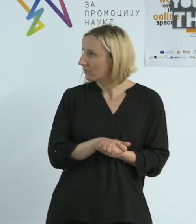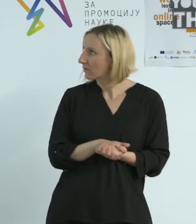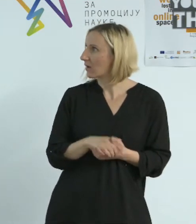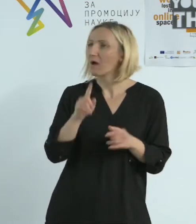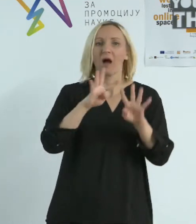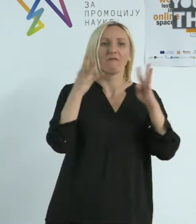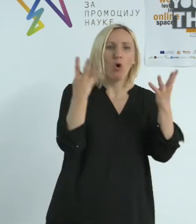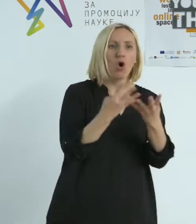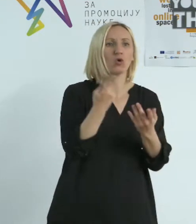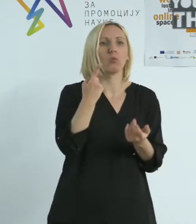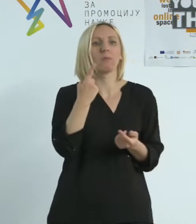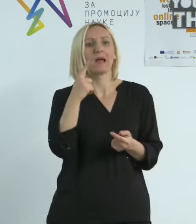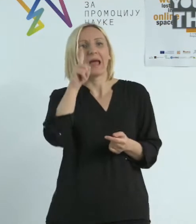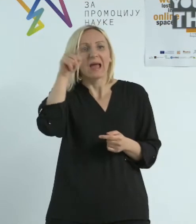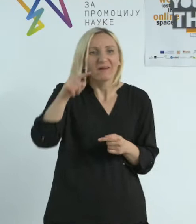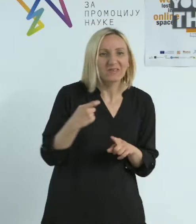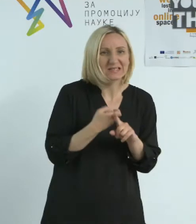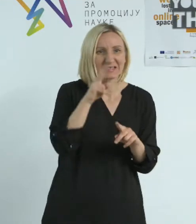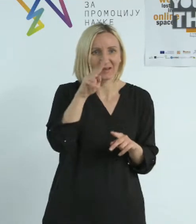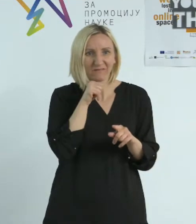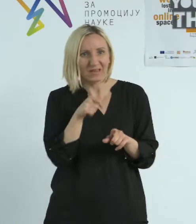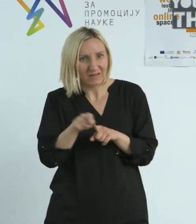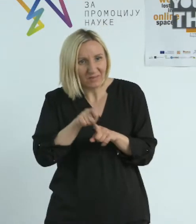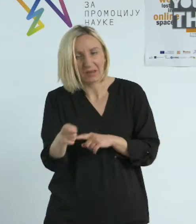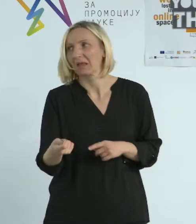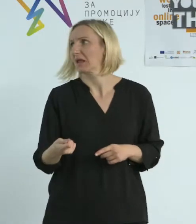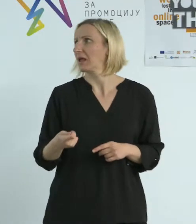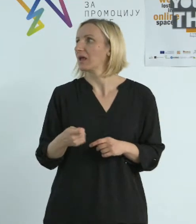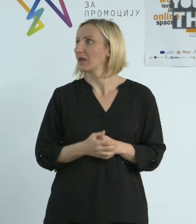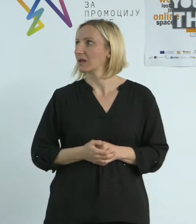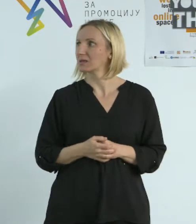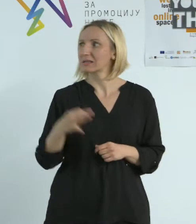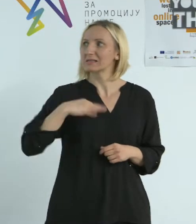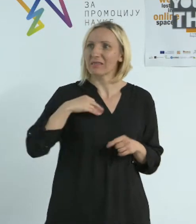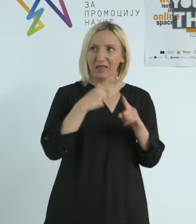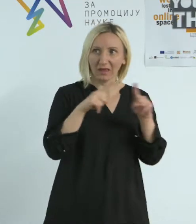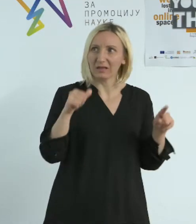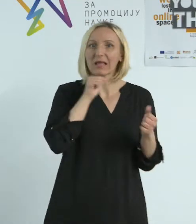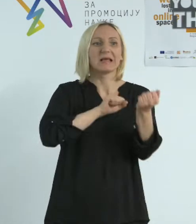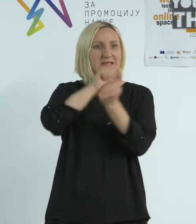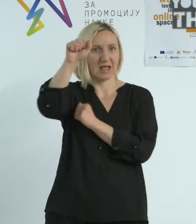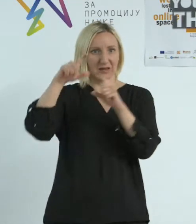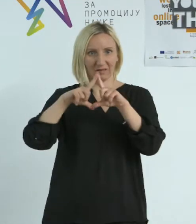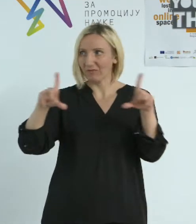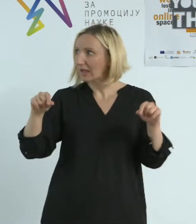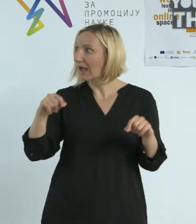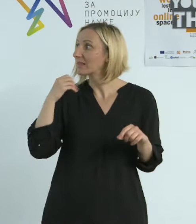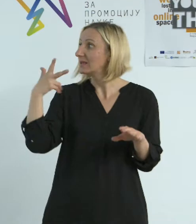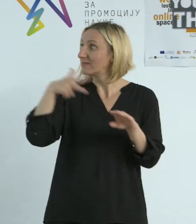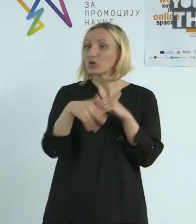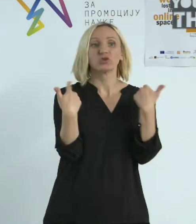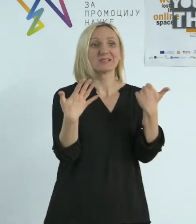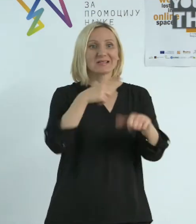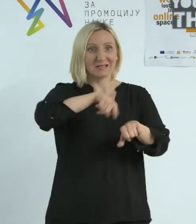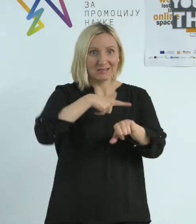finally, those who completed the course got a certificate valued in terms of 60 hours of study.